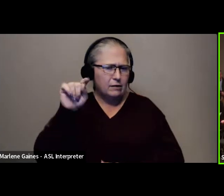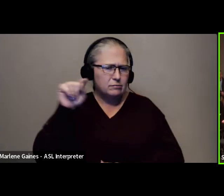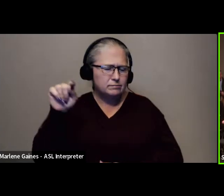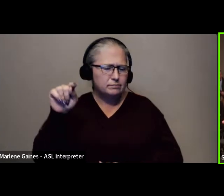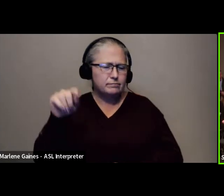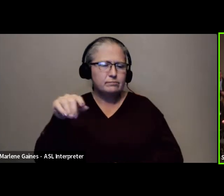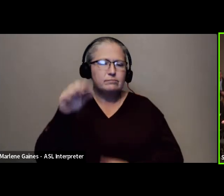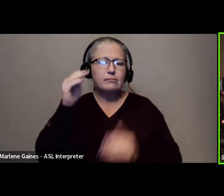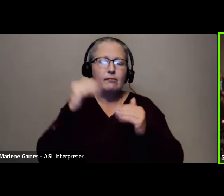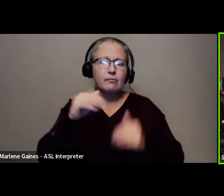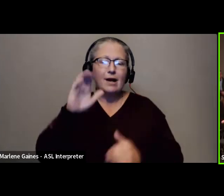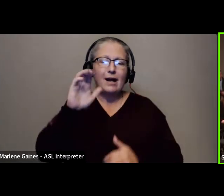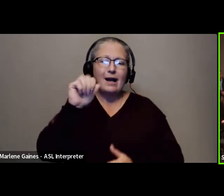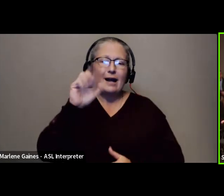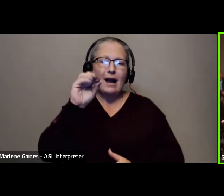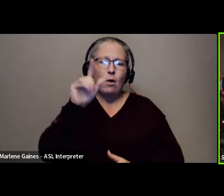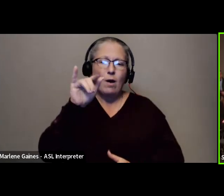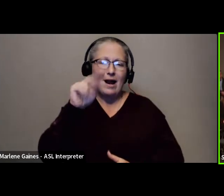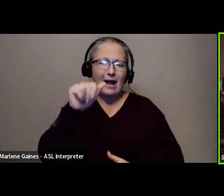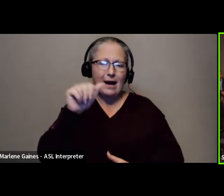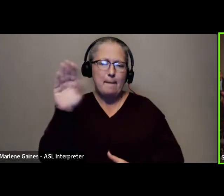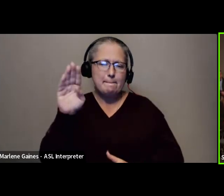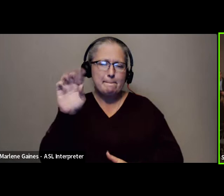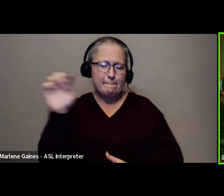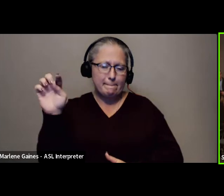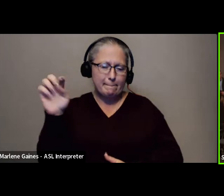Carolina Barazza,